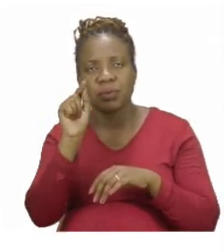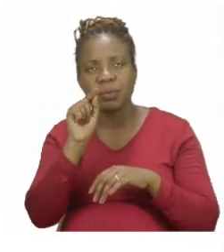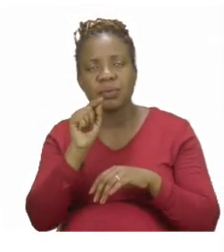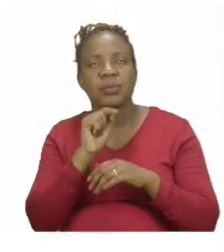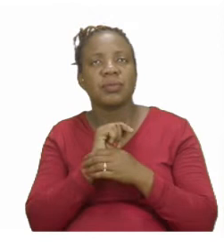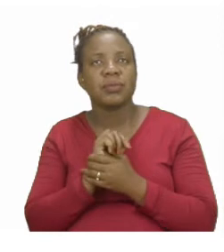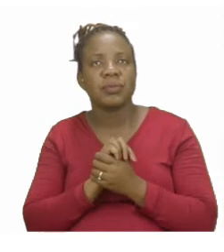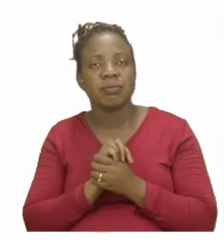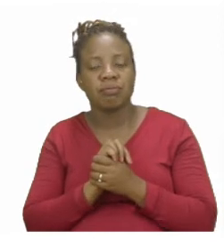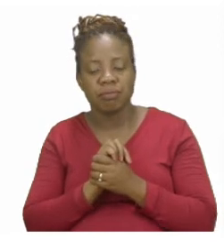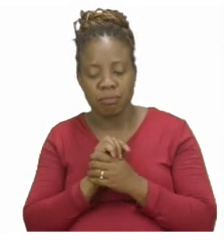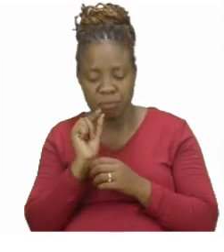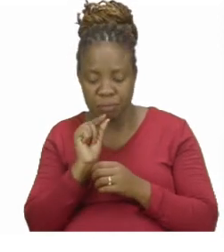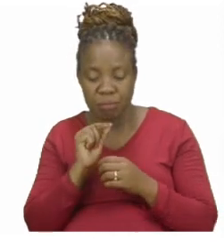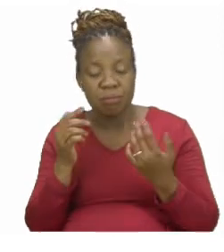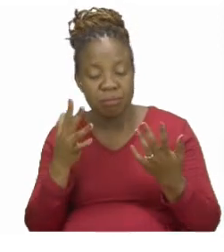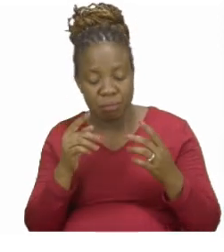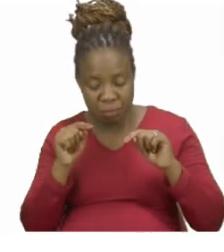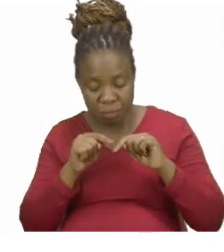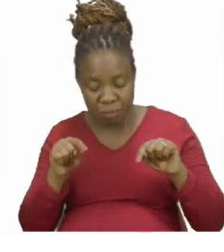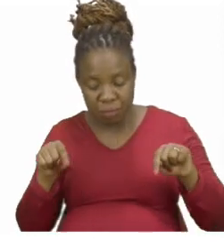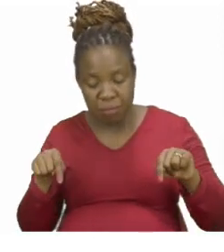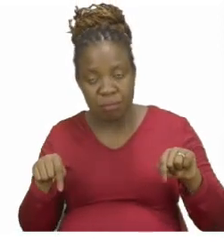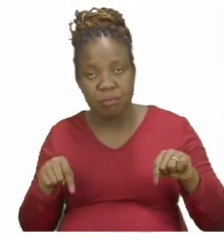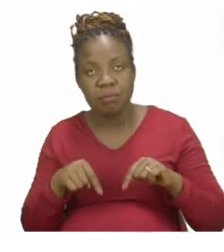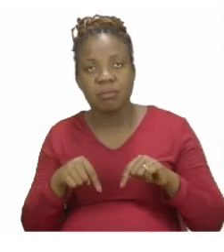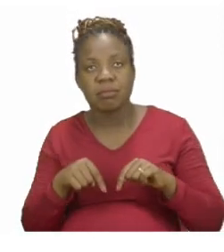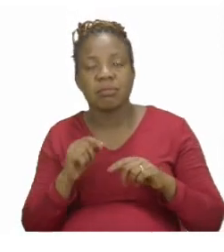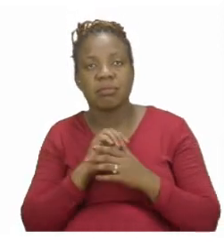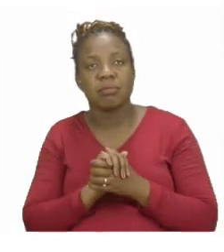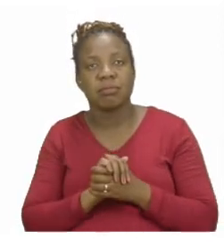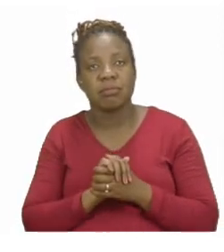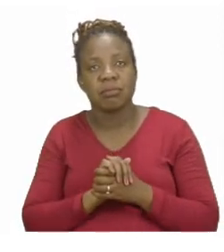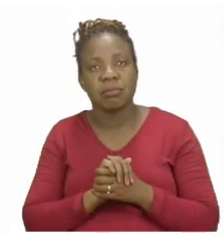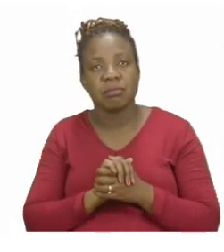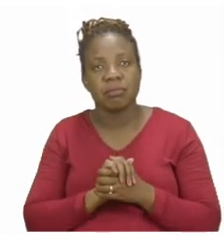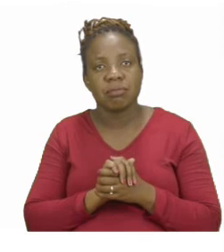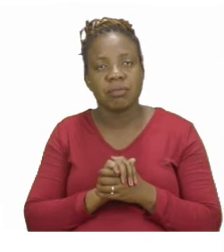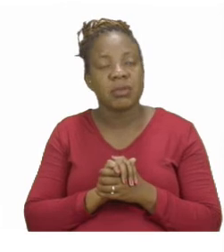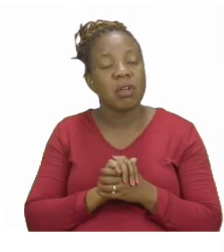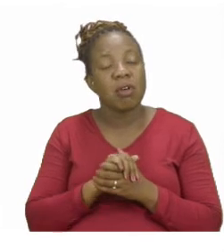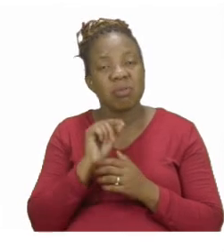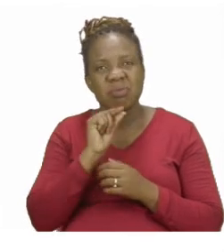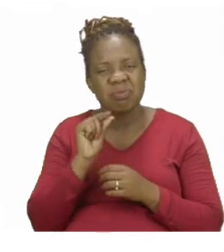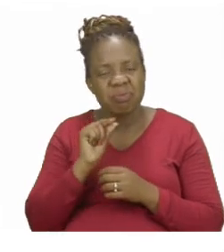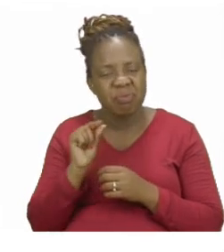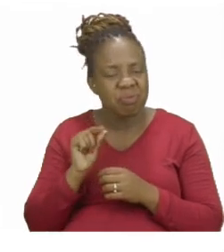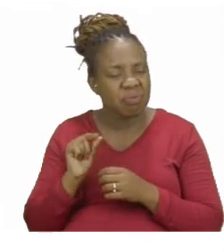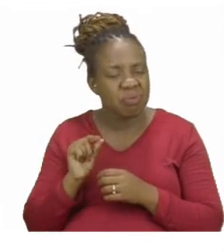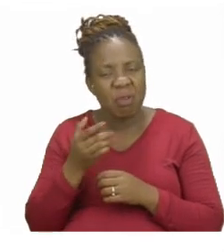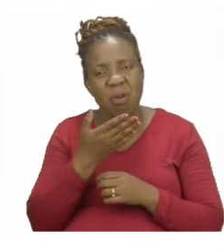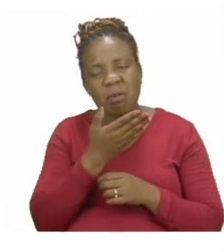the page. Now you will see all these words will have the or sound in